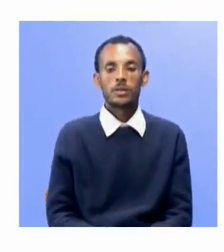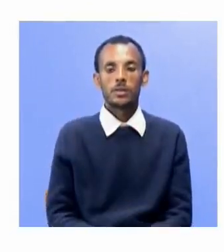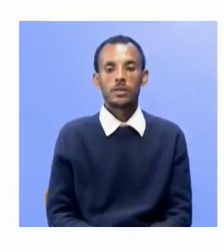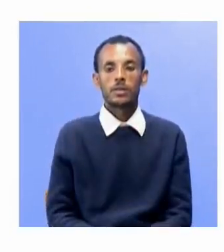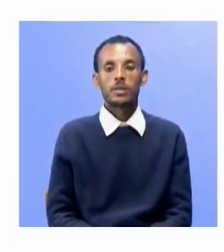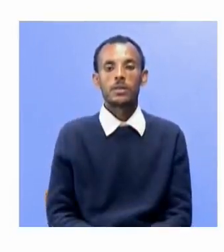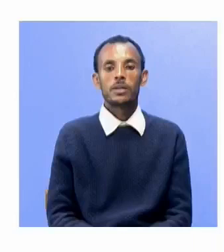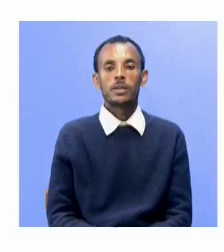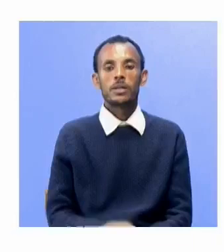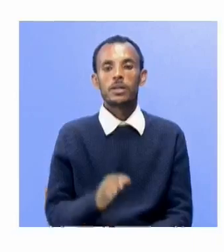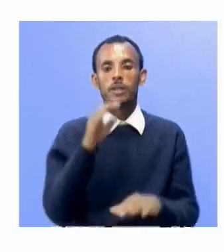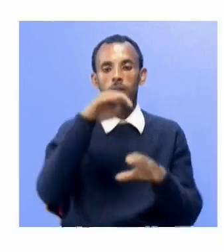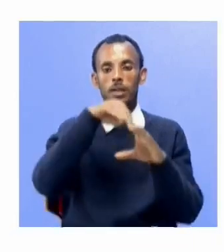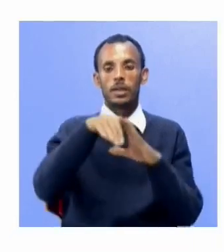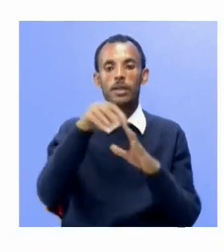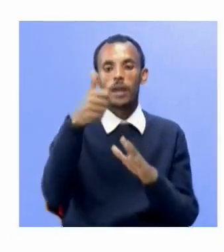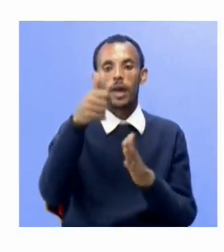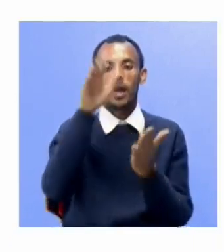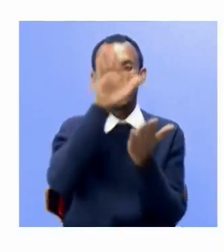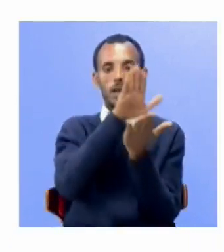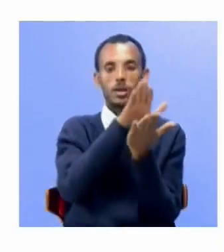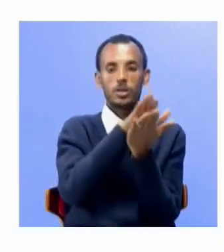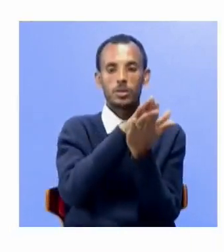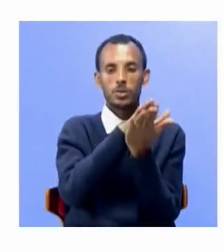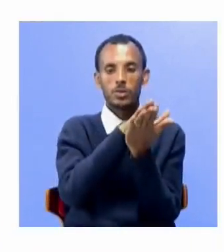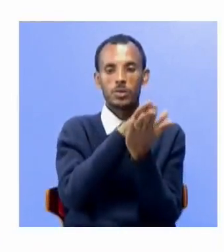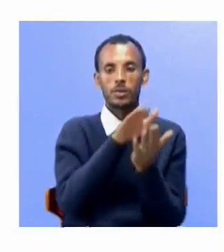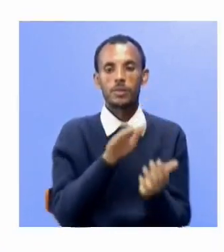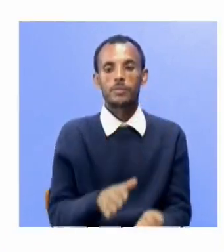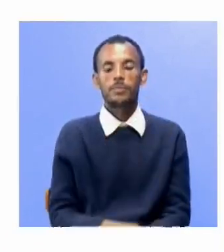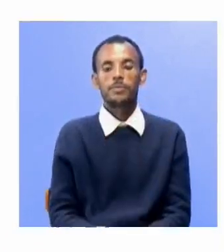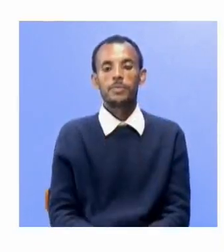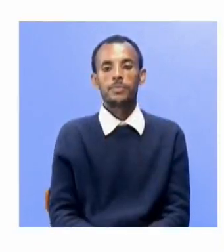in a school in